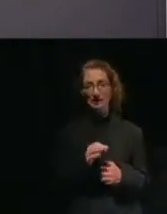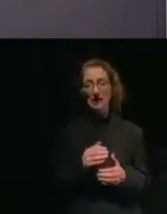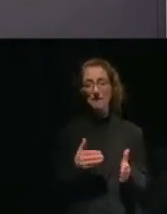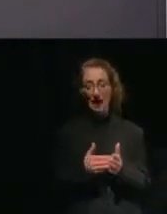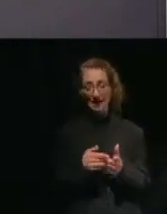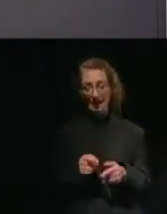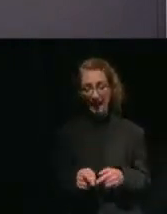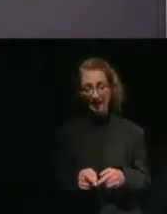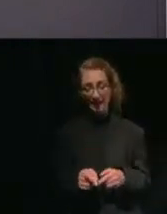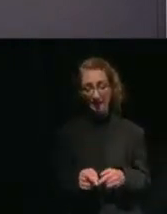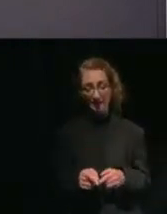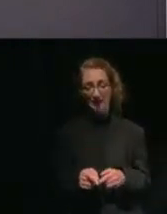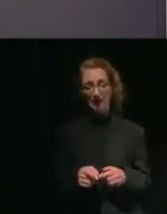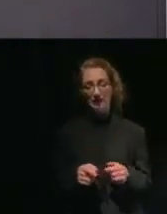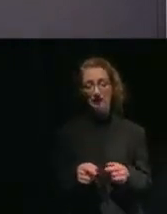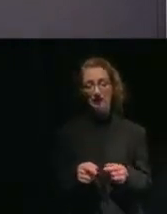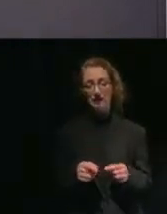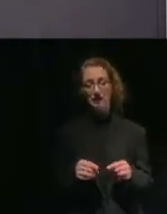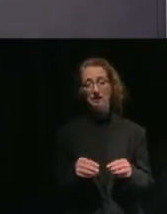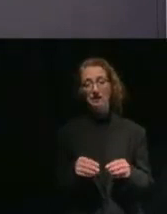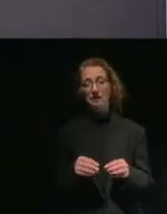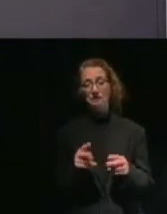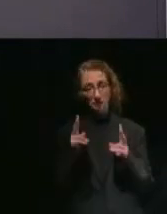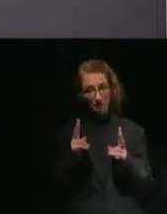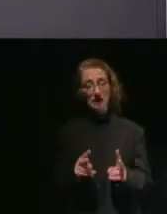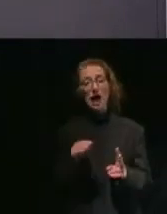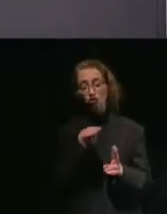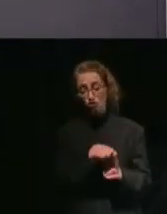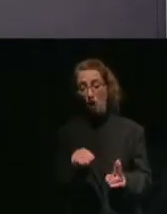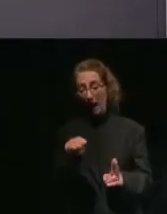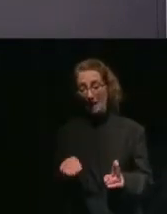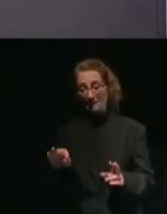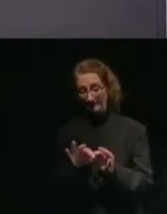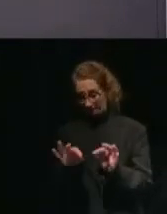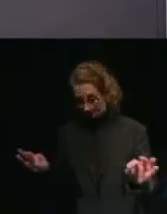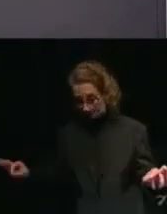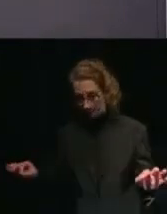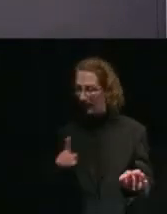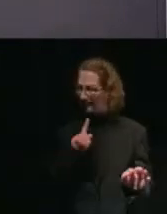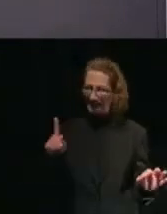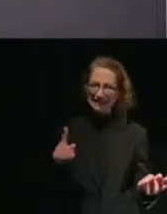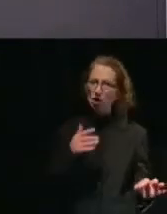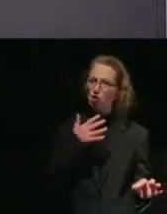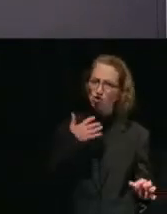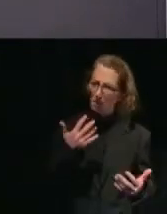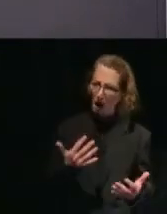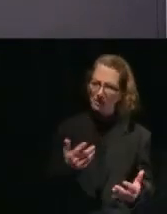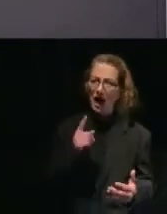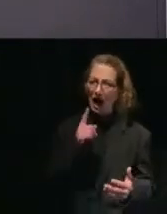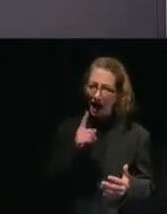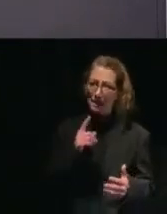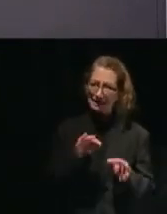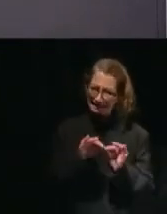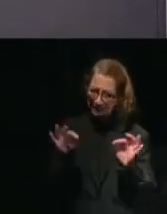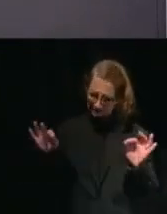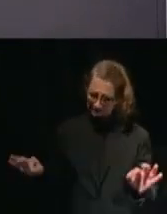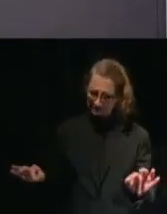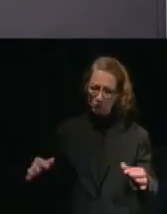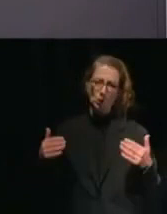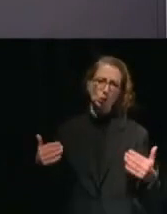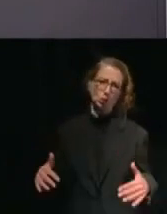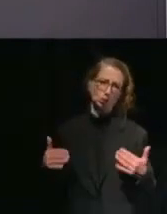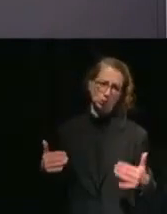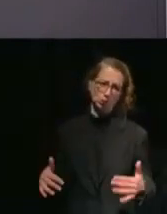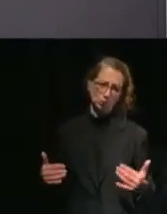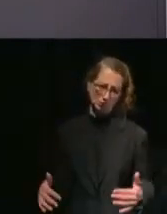and 90% indicated barriers that they have encountered, and many people said, yeah, too little